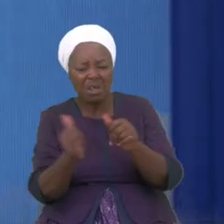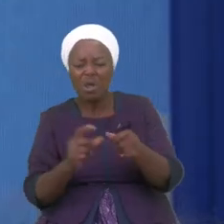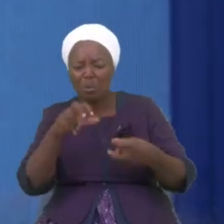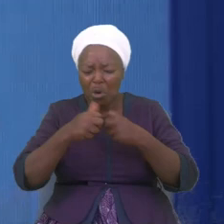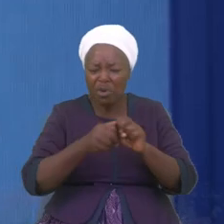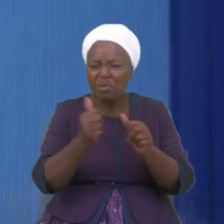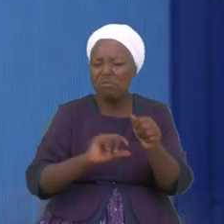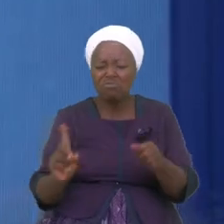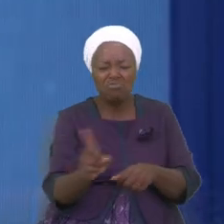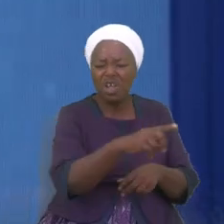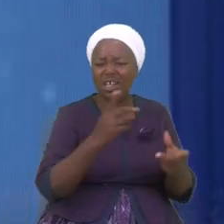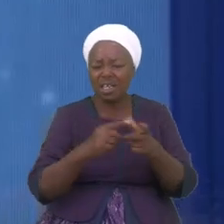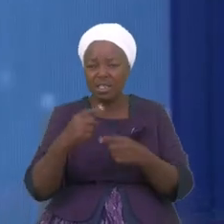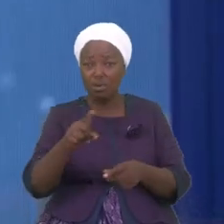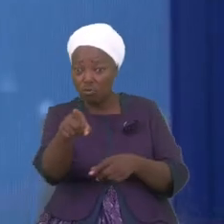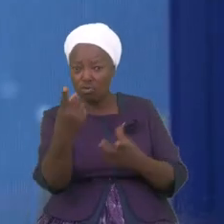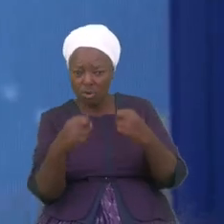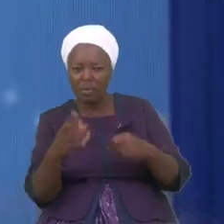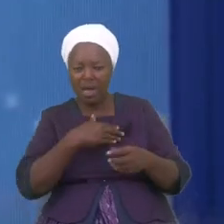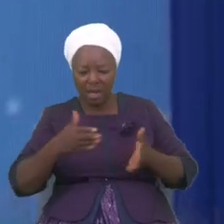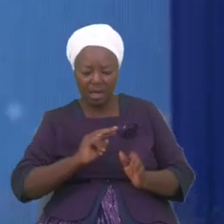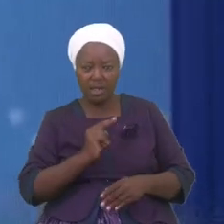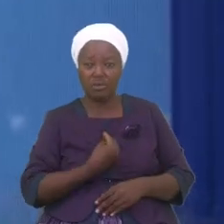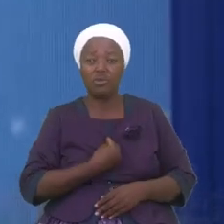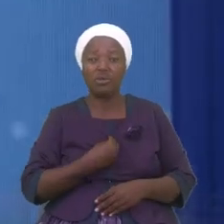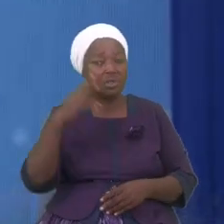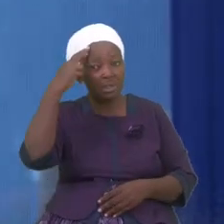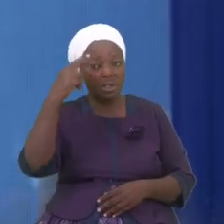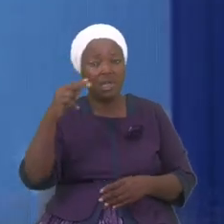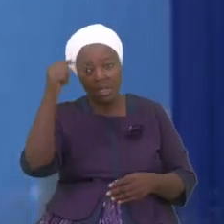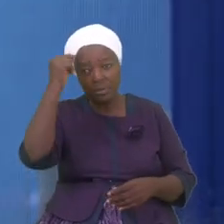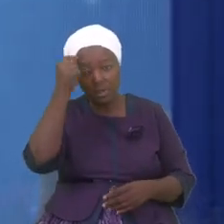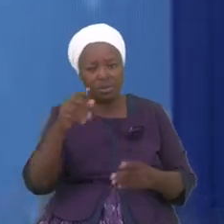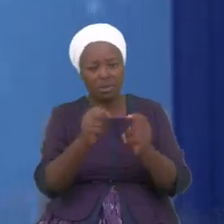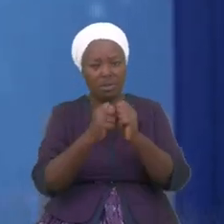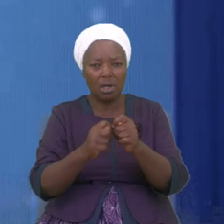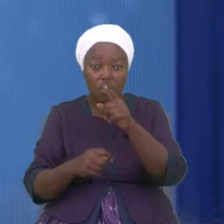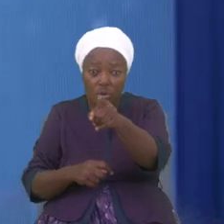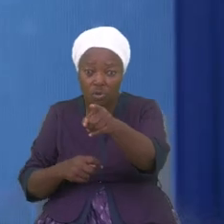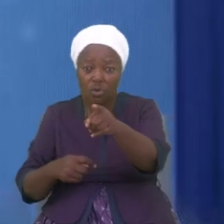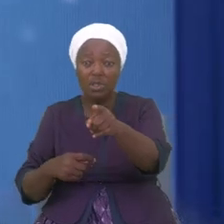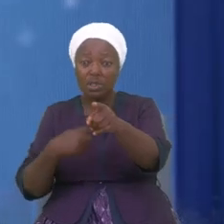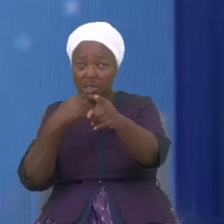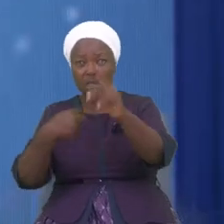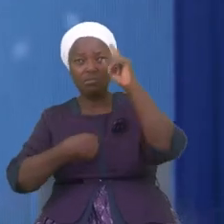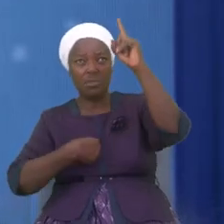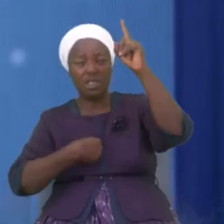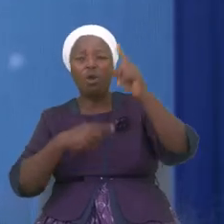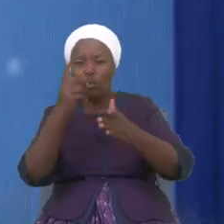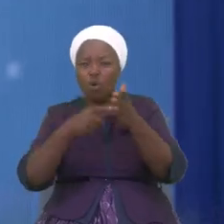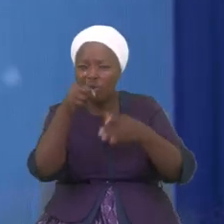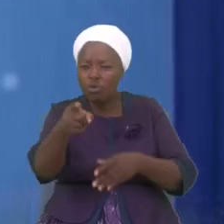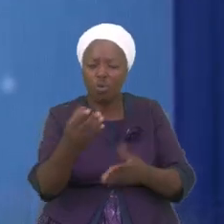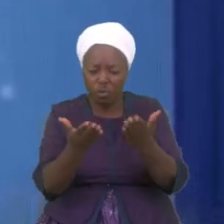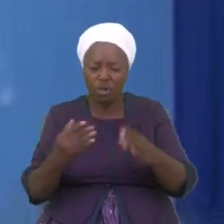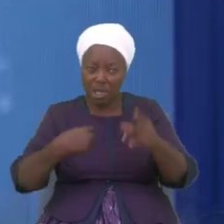everywhere. He said, you come and let us reason together. You tell me what you want. I will